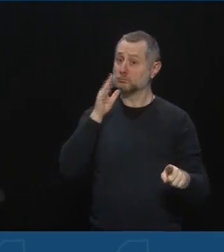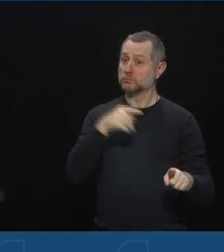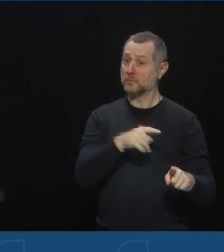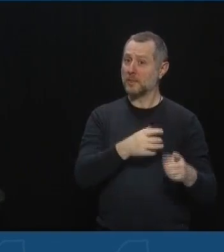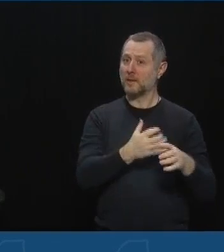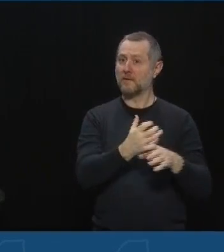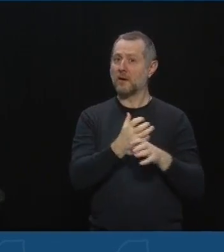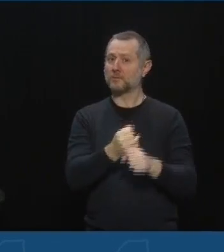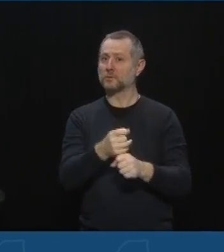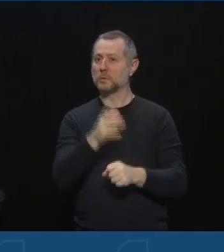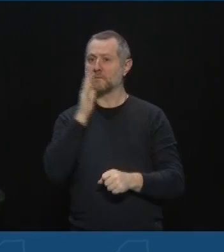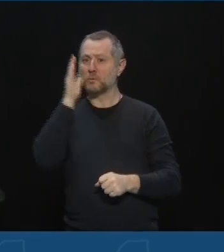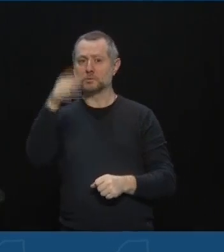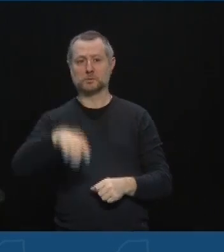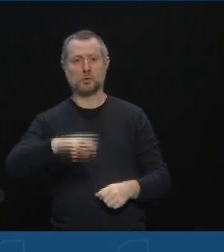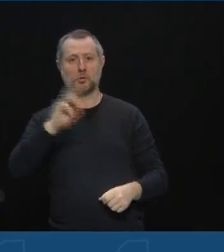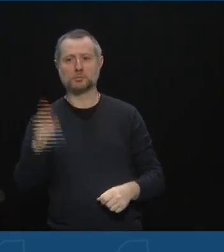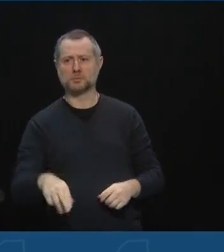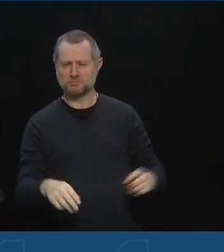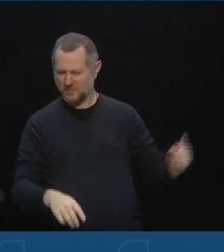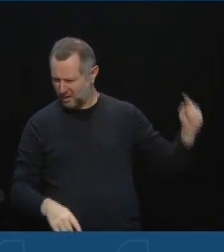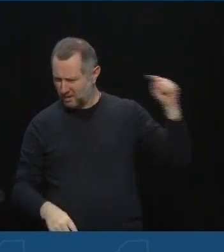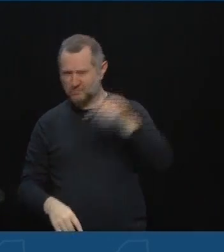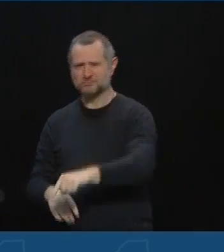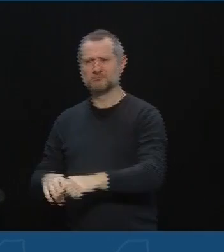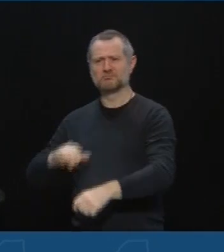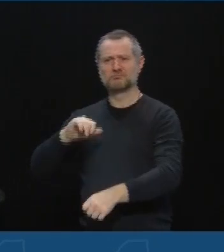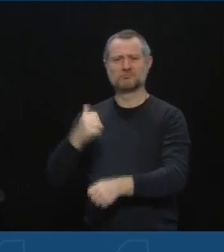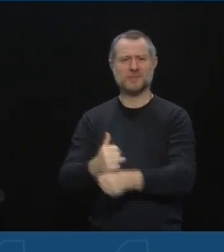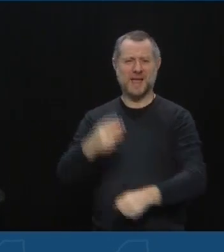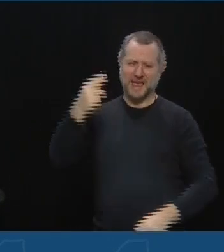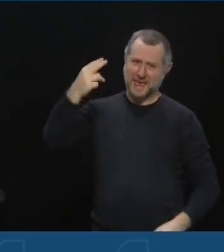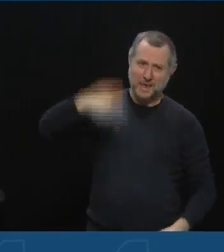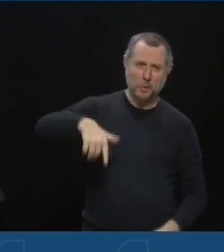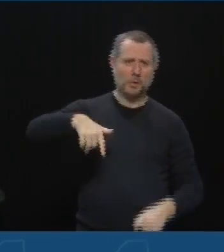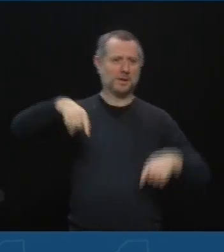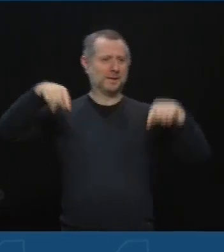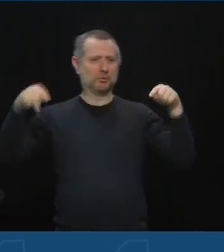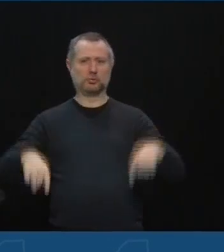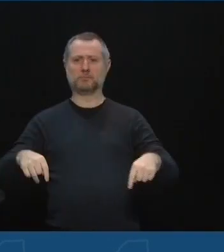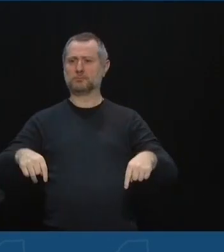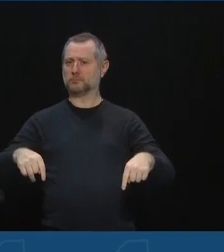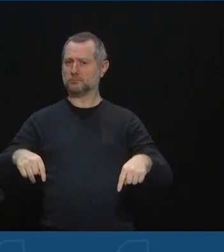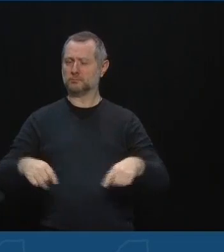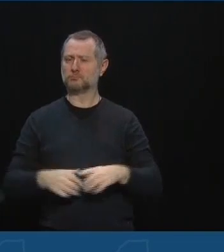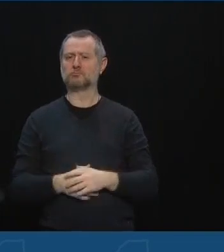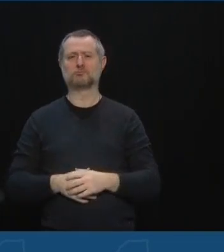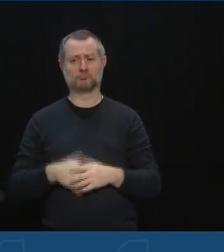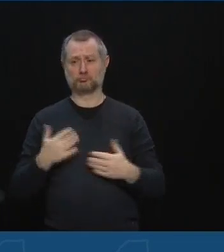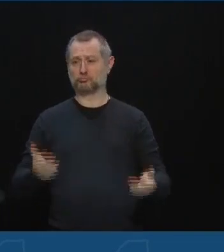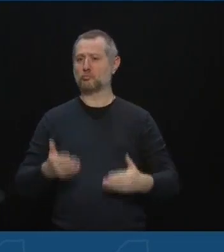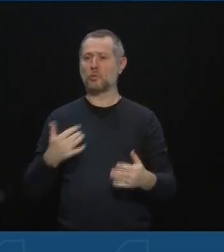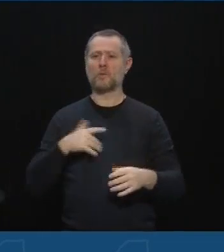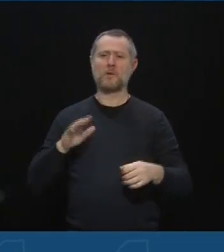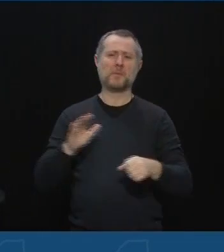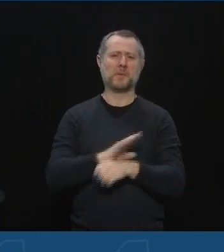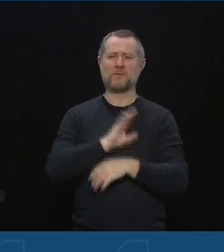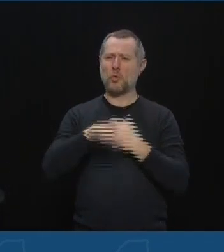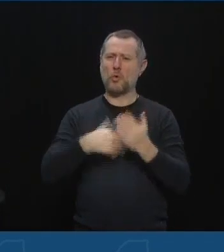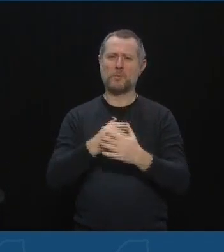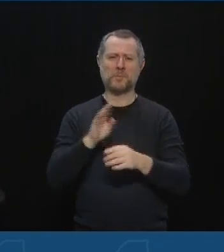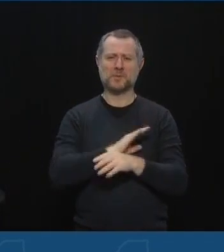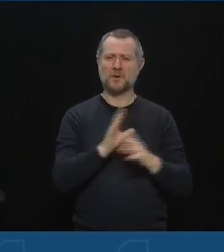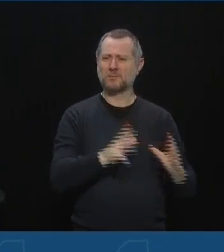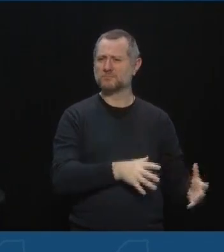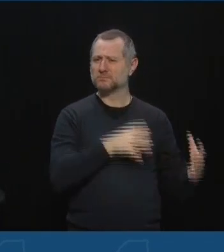future of downtown Rochester that they're bringing their headquarters and bringing the vitality of their workforce and the whole ecosystem of people are going to want to go out for